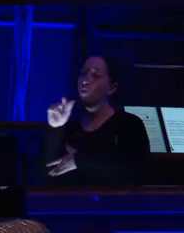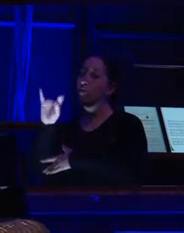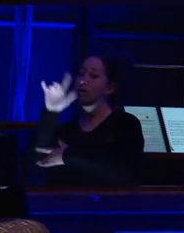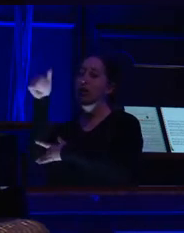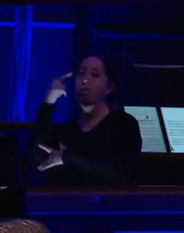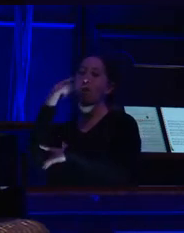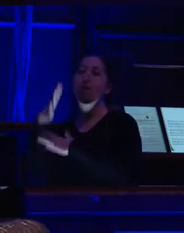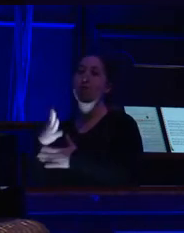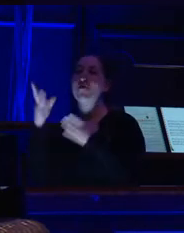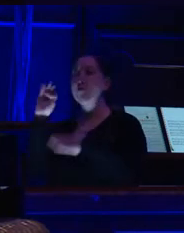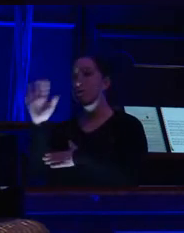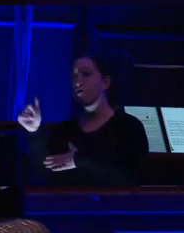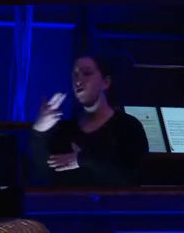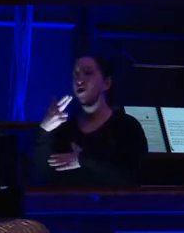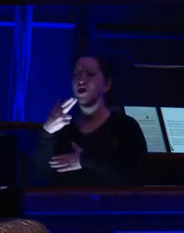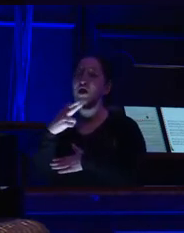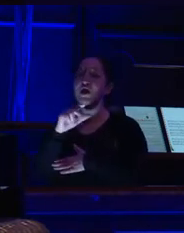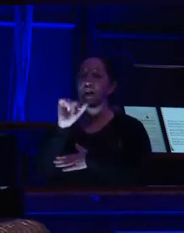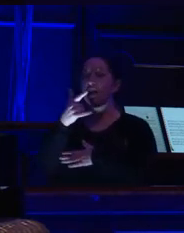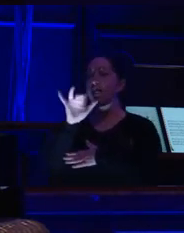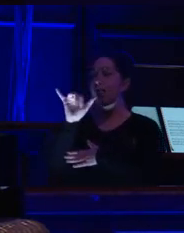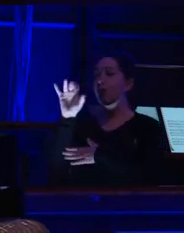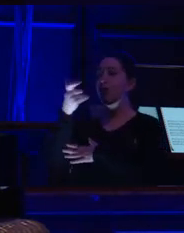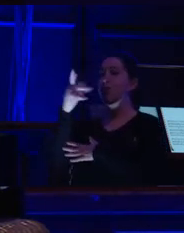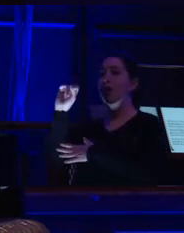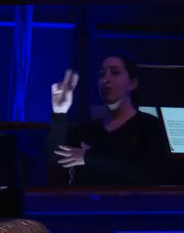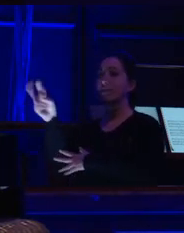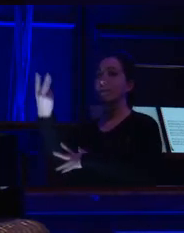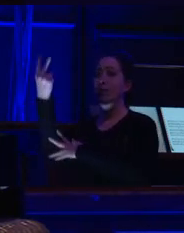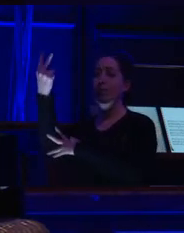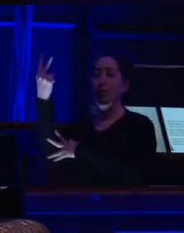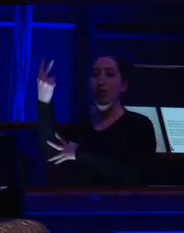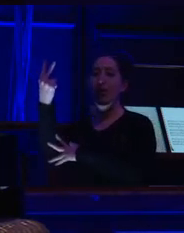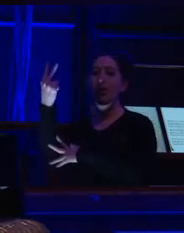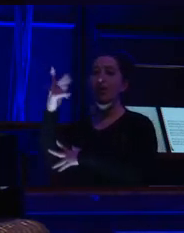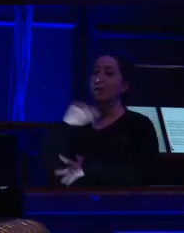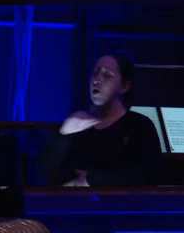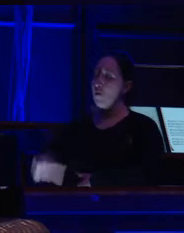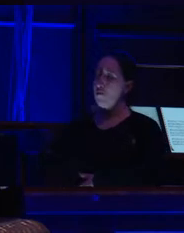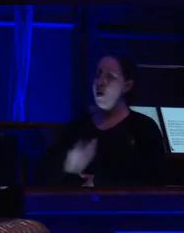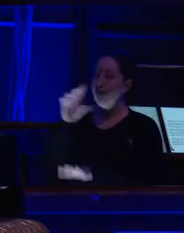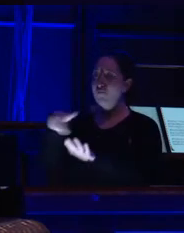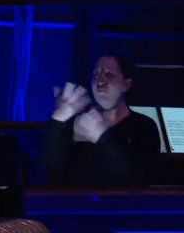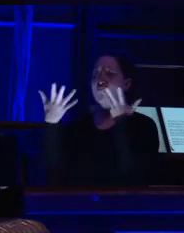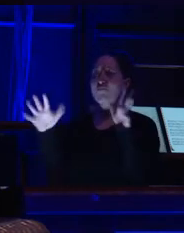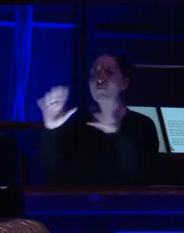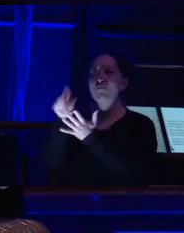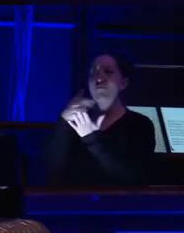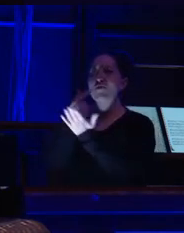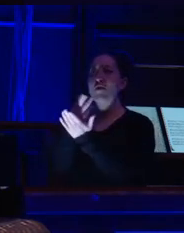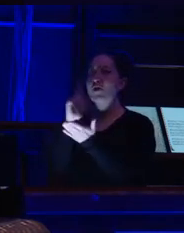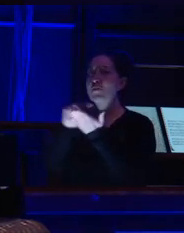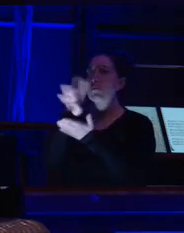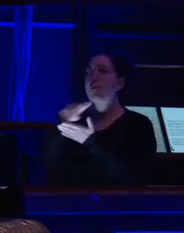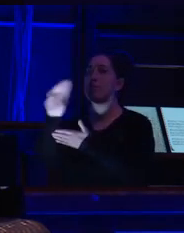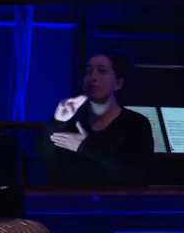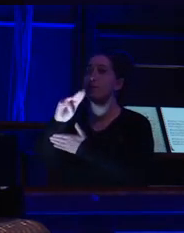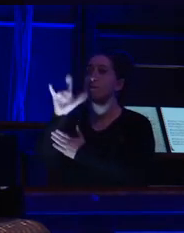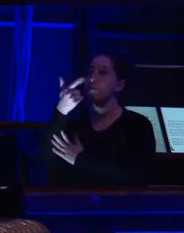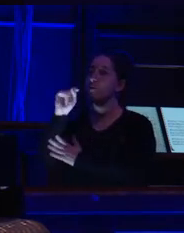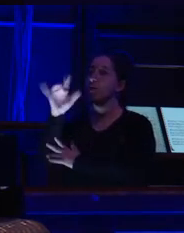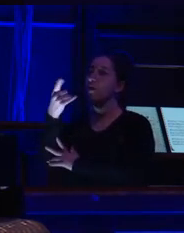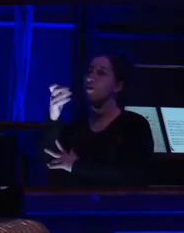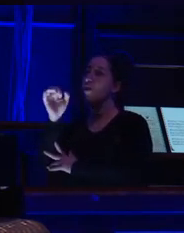Governor of Michigan, Garland Gilchrist II. A proud alum of the University of Michigan, Lieutenant